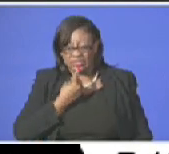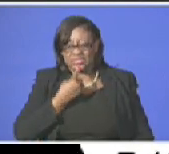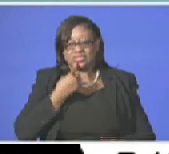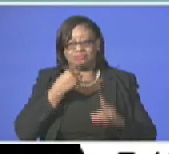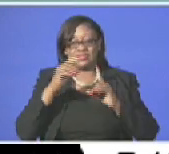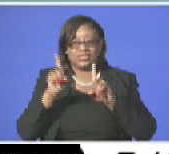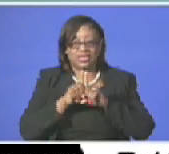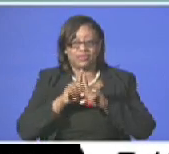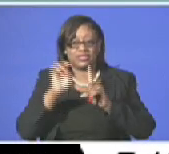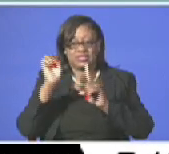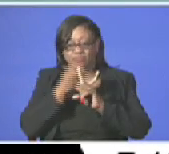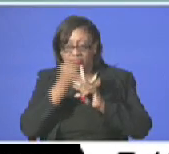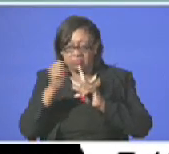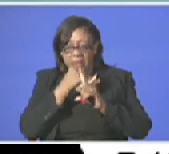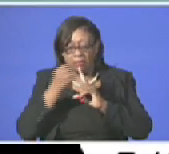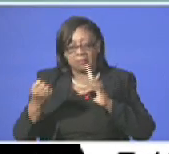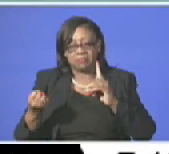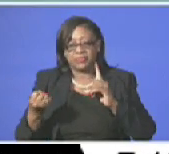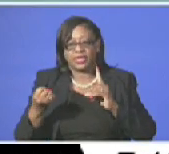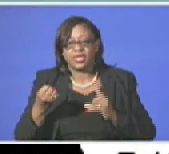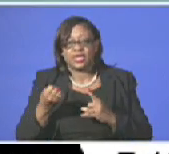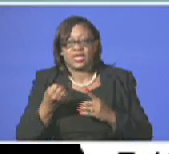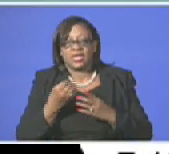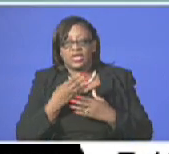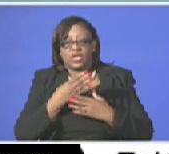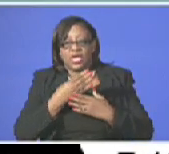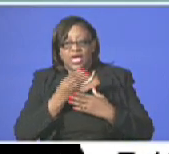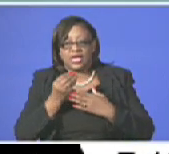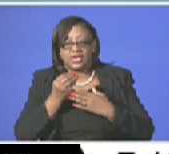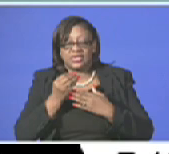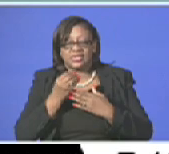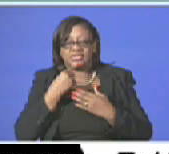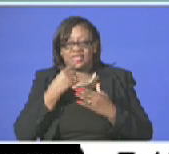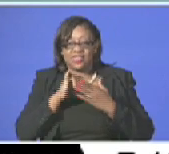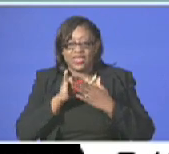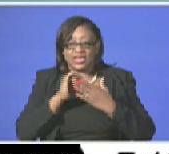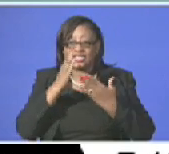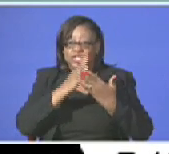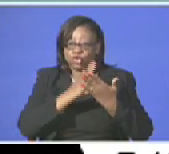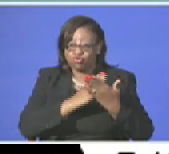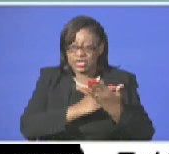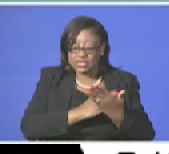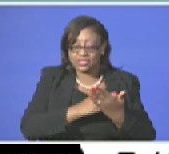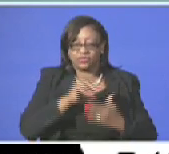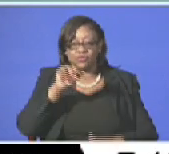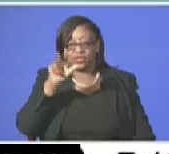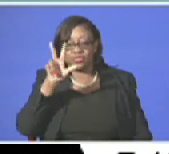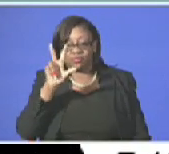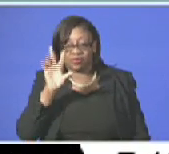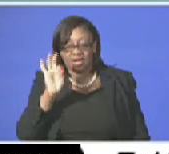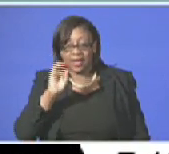abuse. Domestic-related matters, which decreased by 39% from